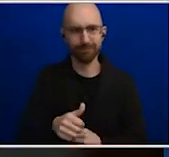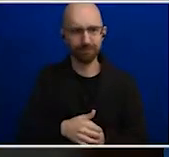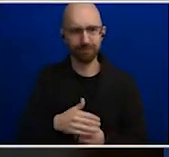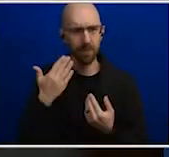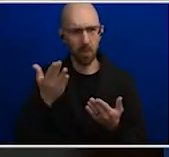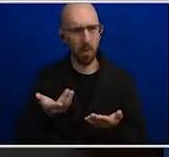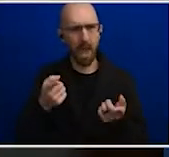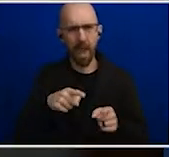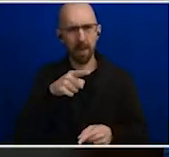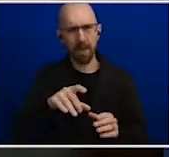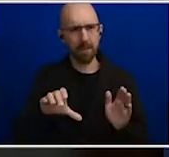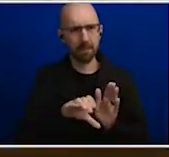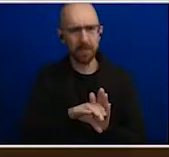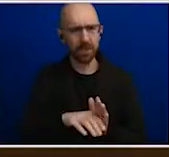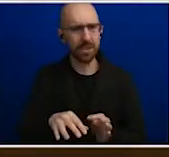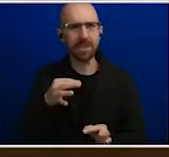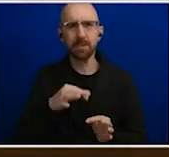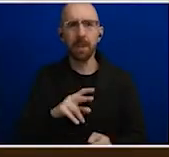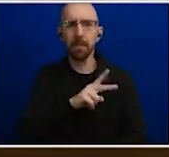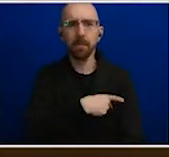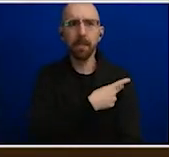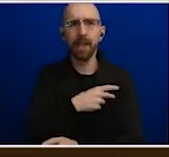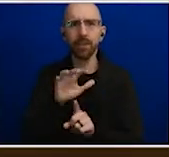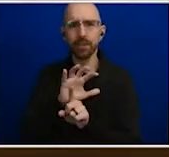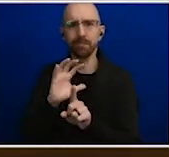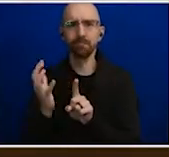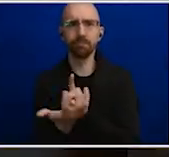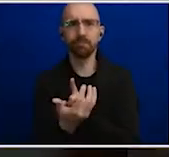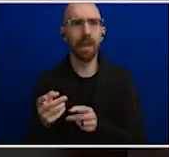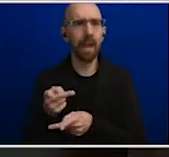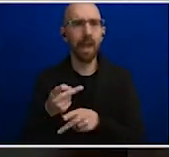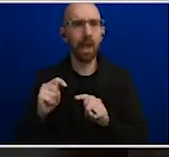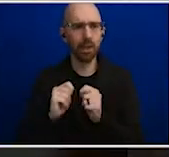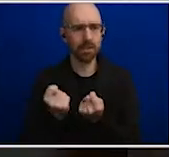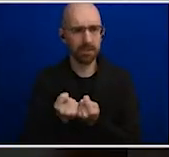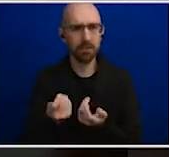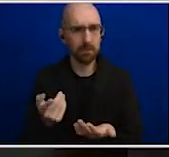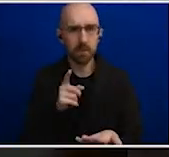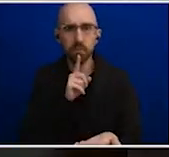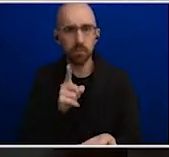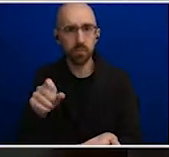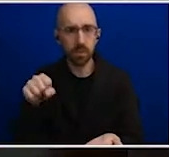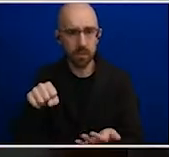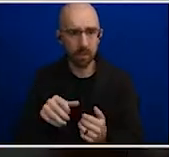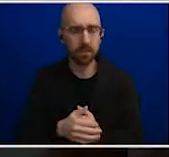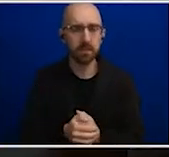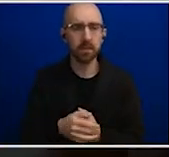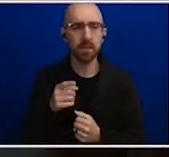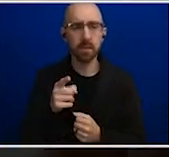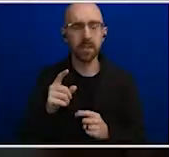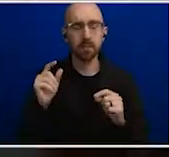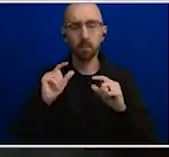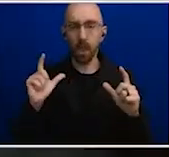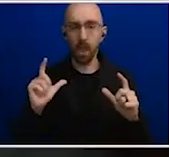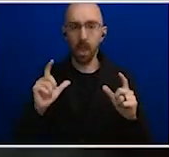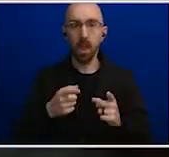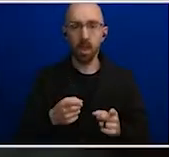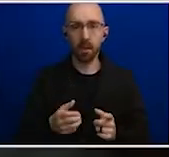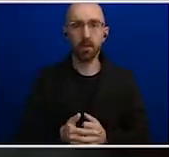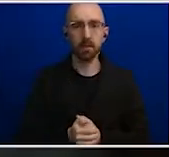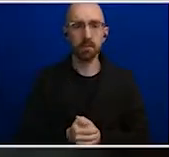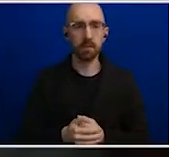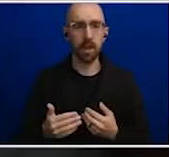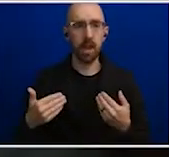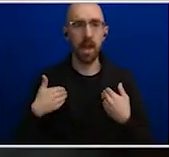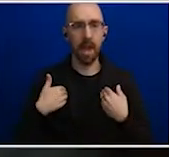it's simply a patient surrounded by his care team, which is true. He's lucid. You ready to come up? Yeah. Even has a sense of humor.